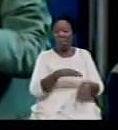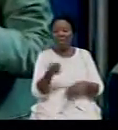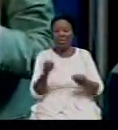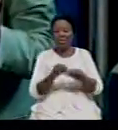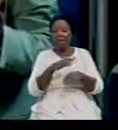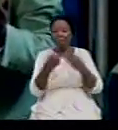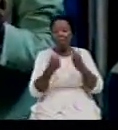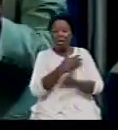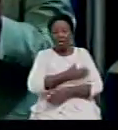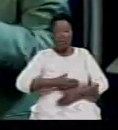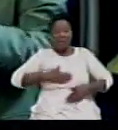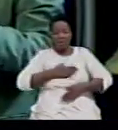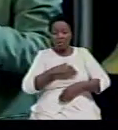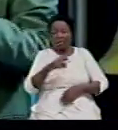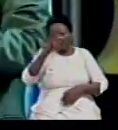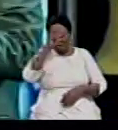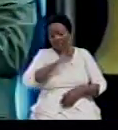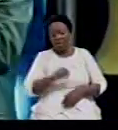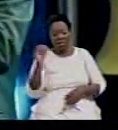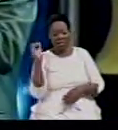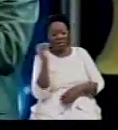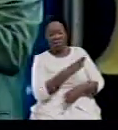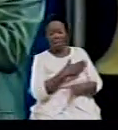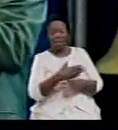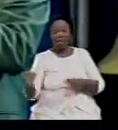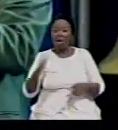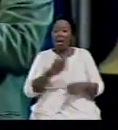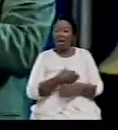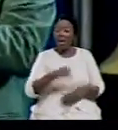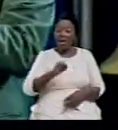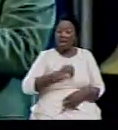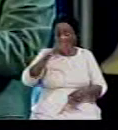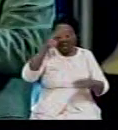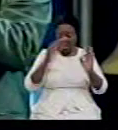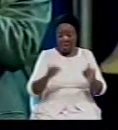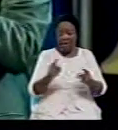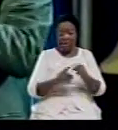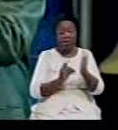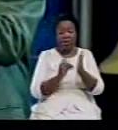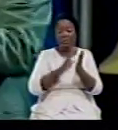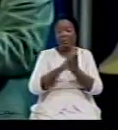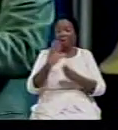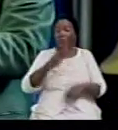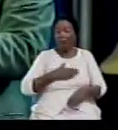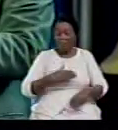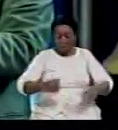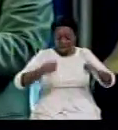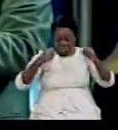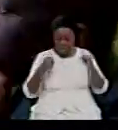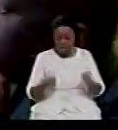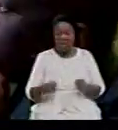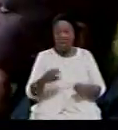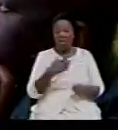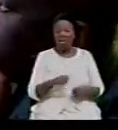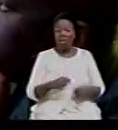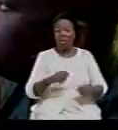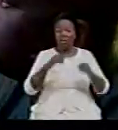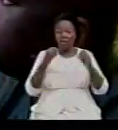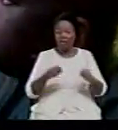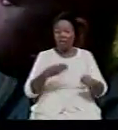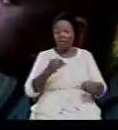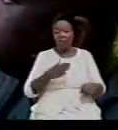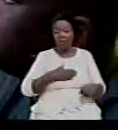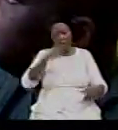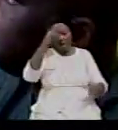I resign and I throw away, and I'd rather develop my backbone, the backbone of my faith,